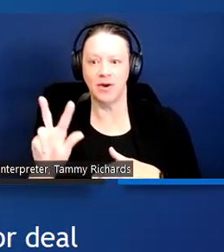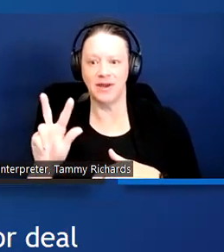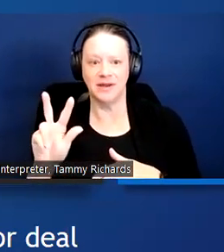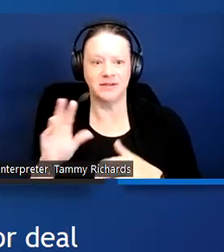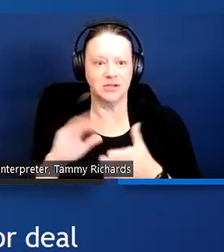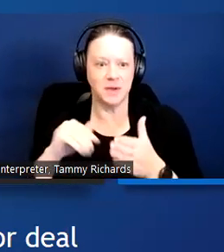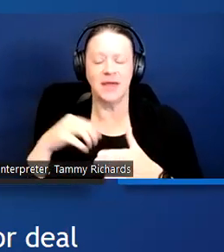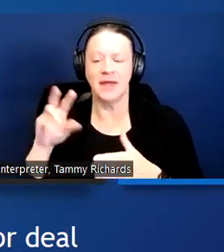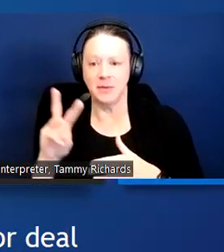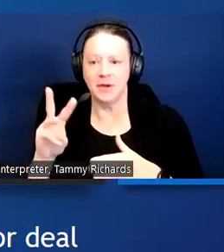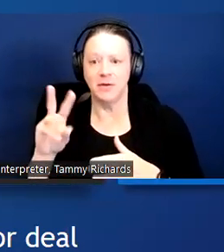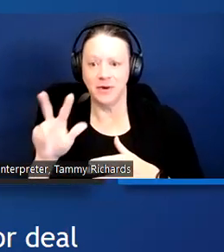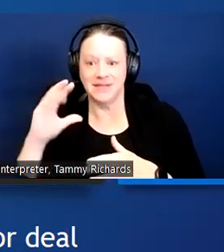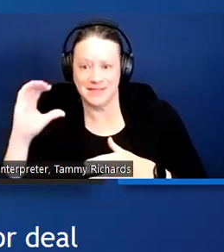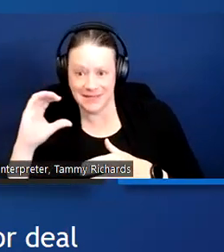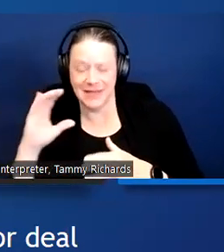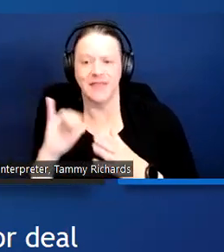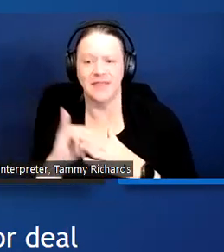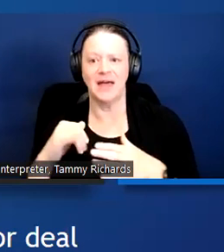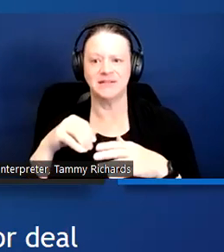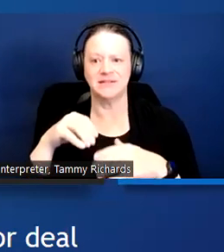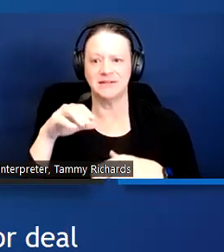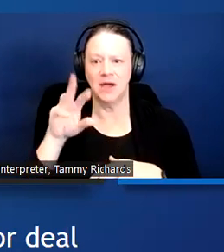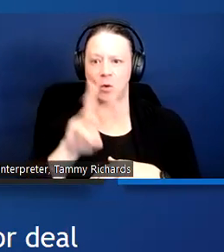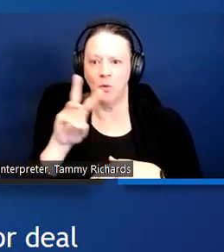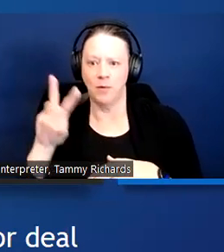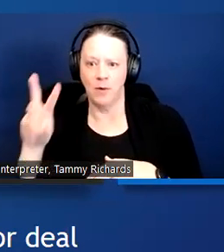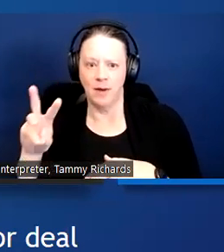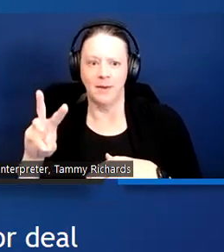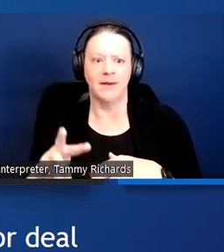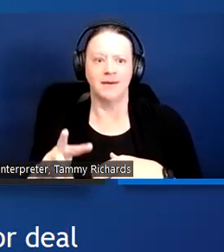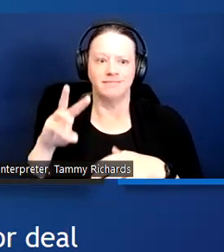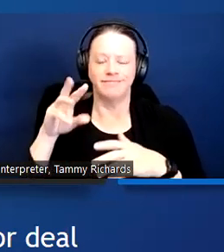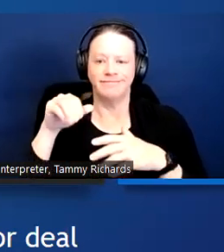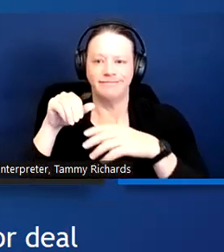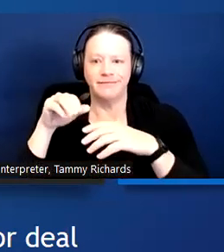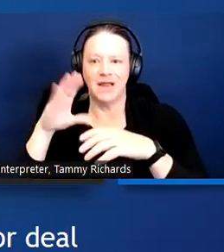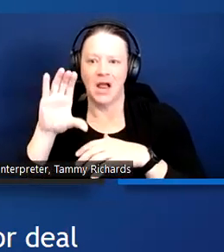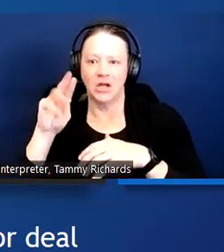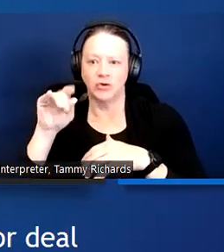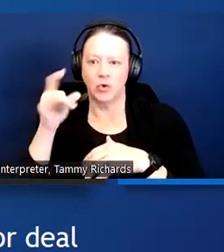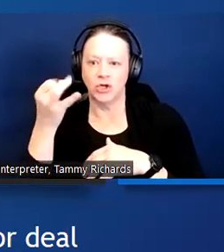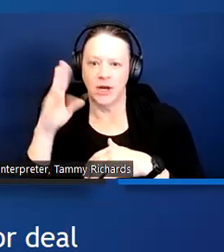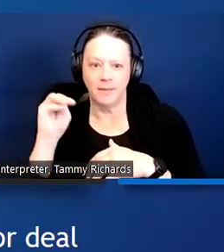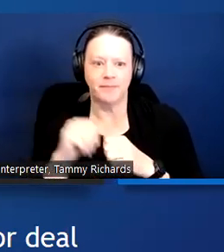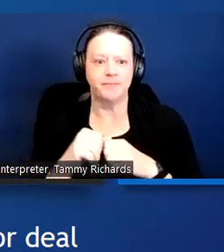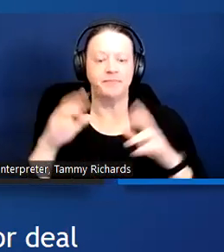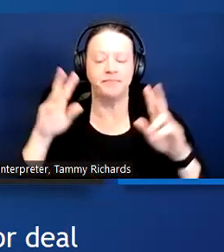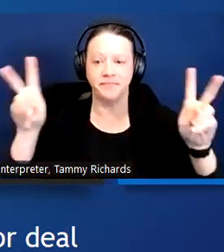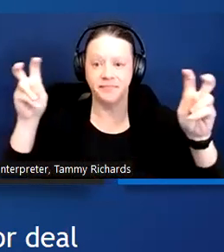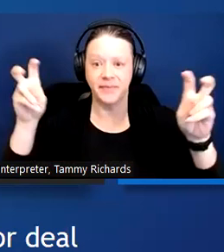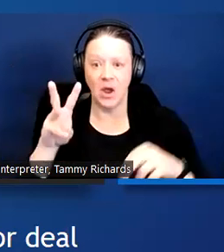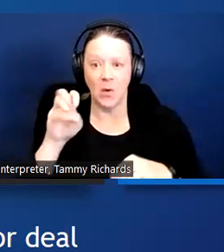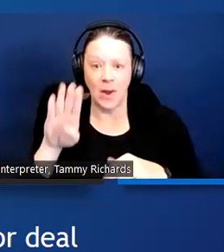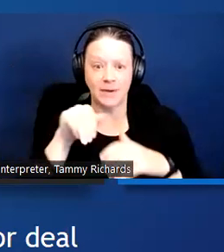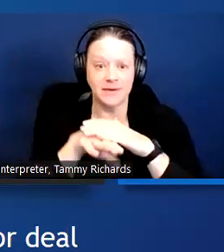Consortium, that definition is, web accessibility means that websites, tools, and technologies are designed and developed so that people